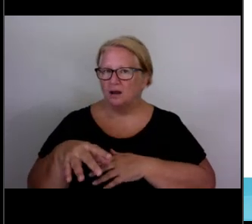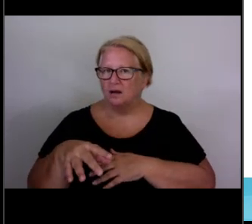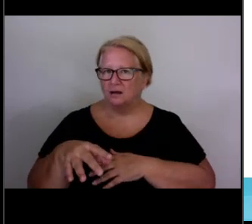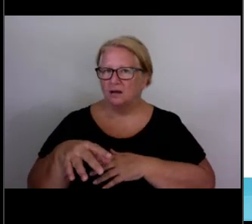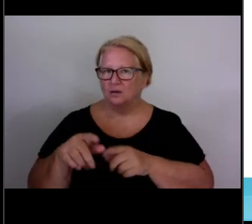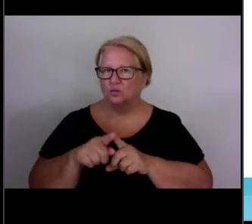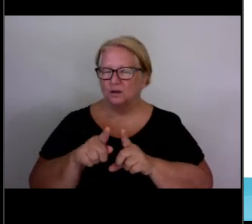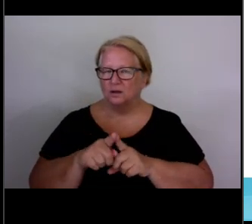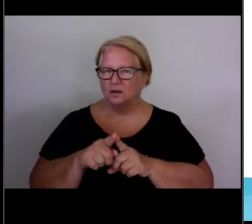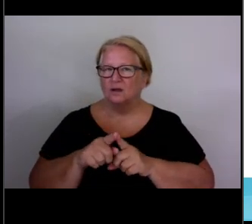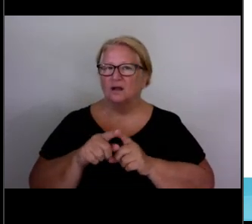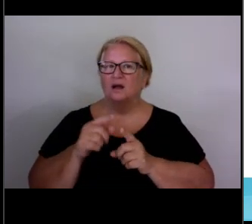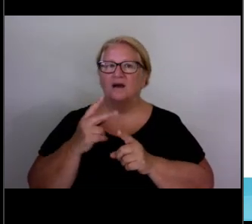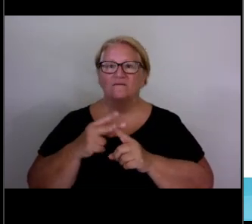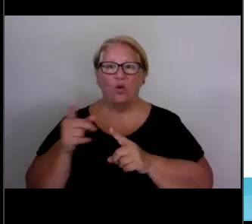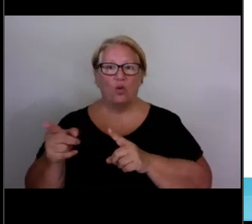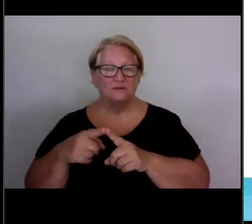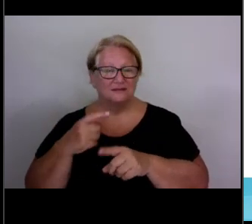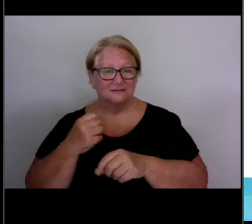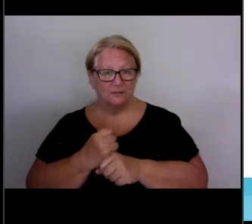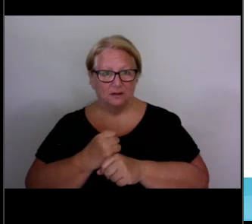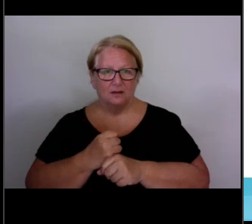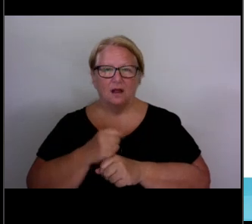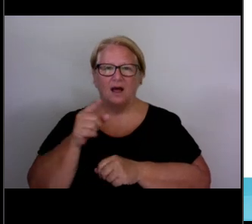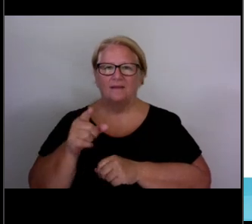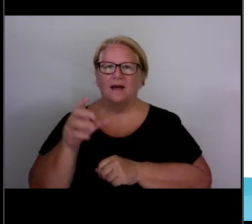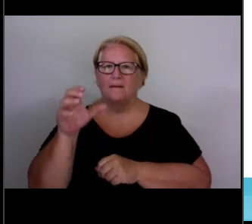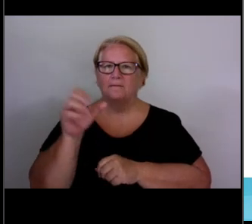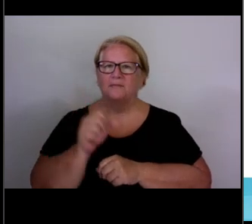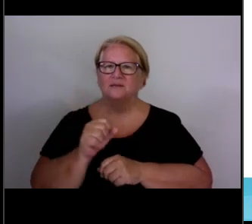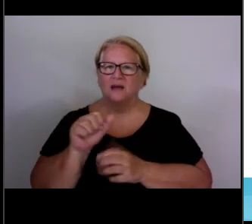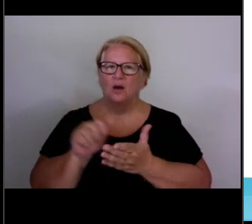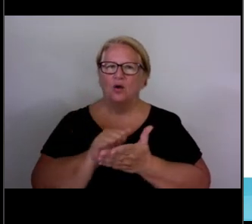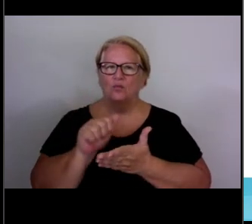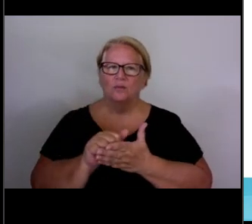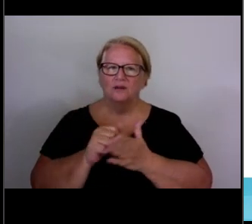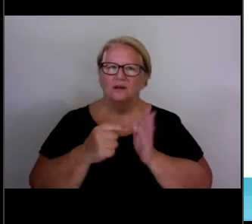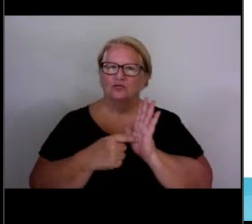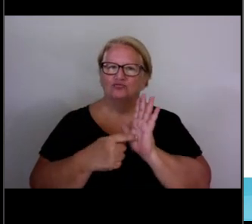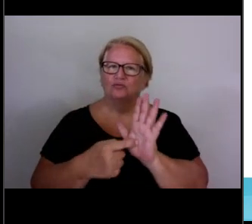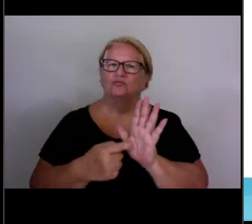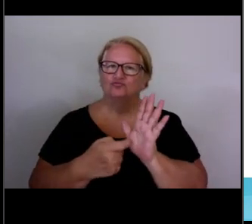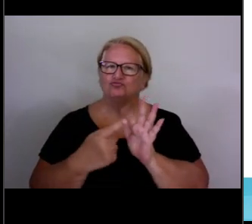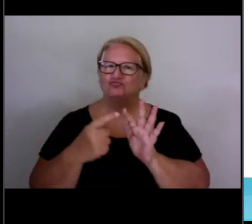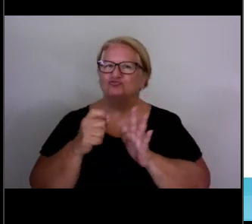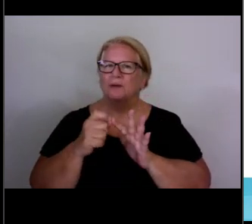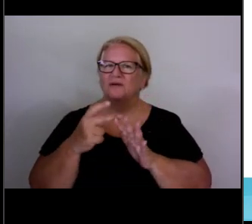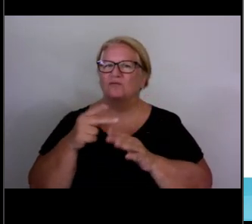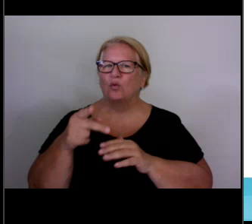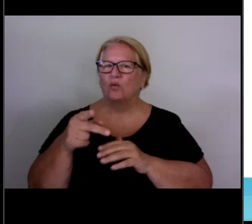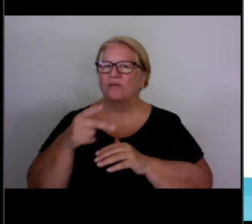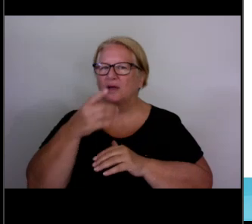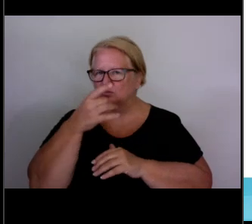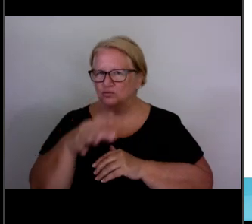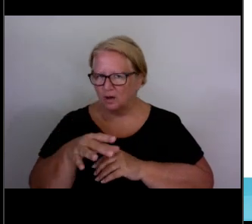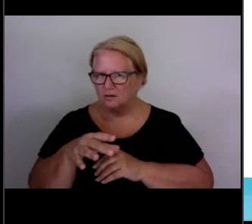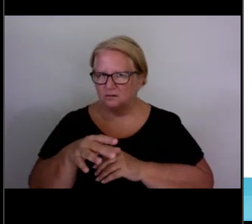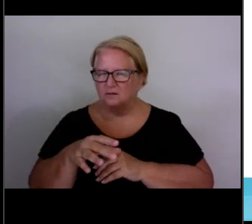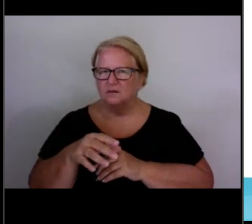those cases there must be an appropriate representative for that child, and